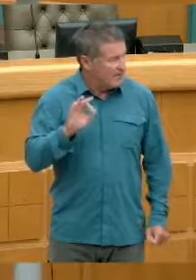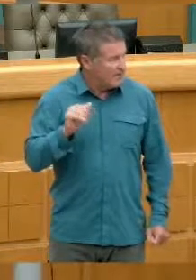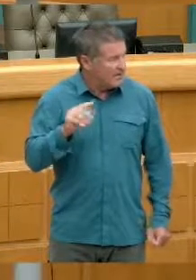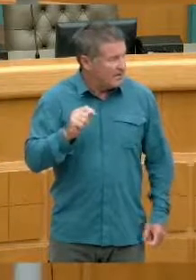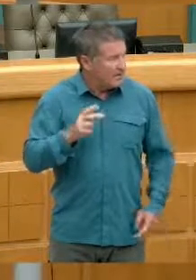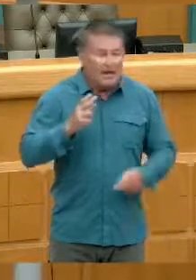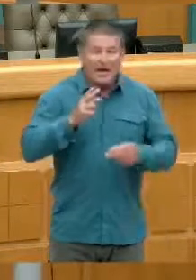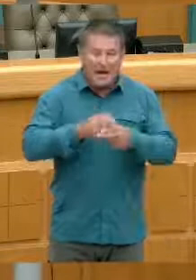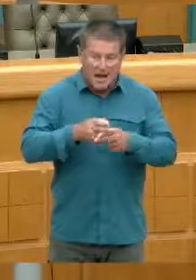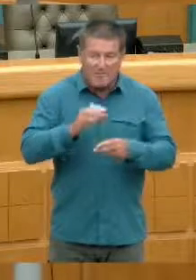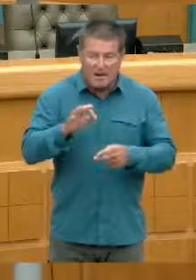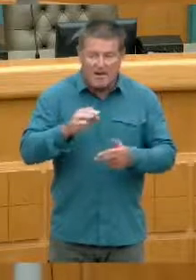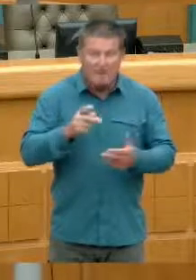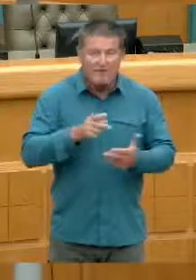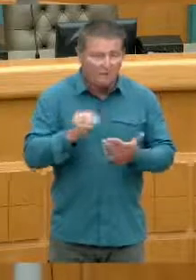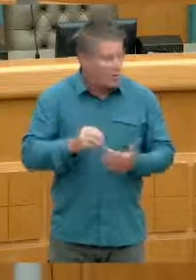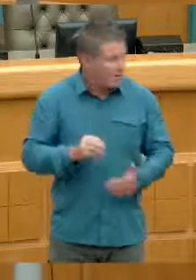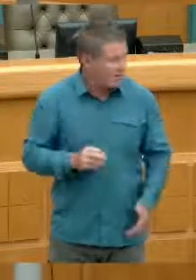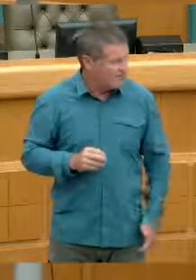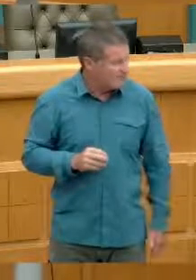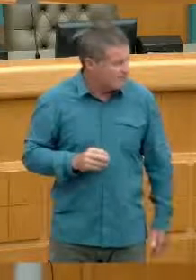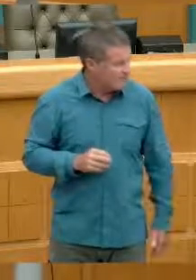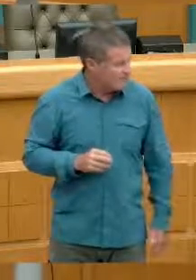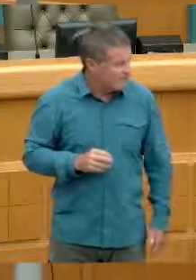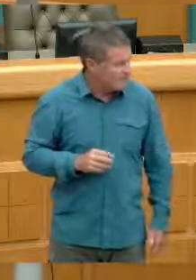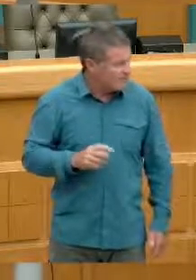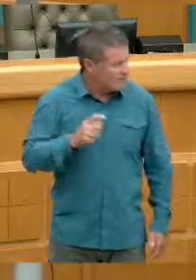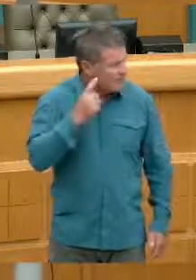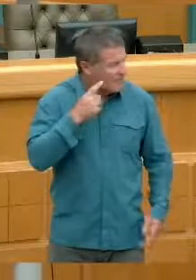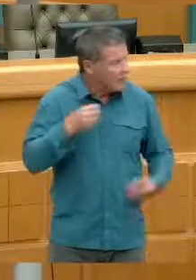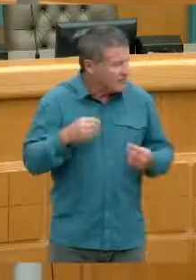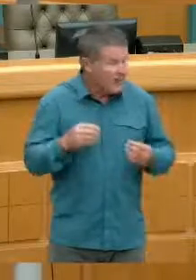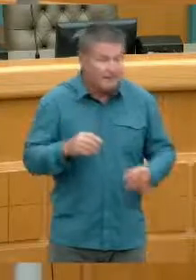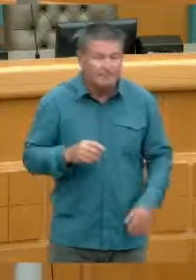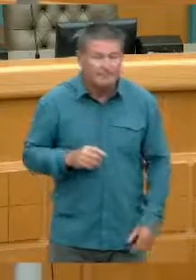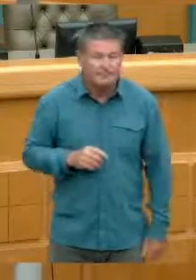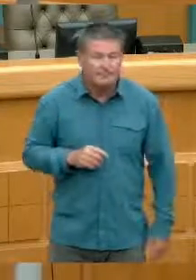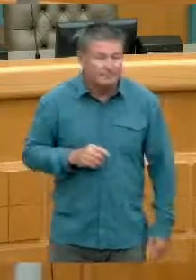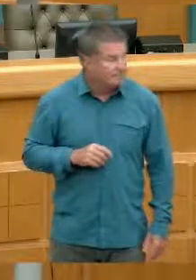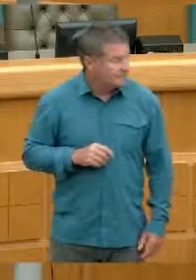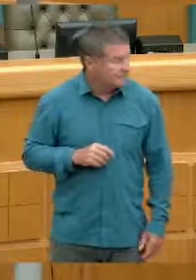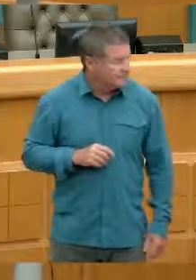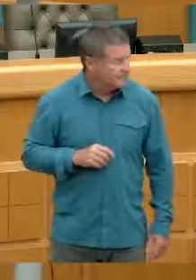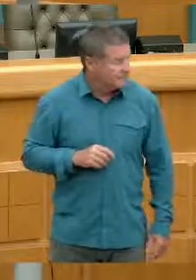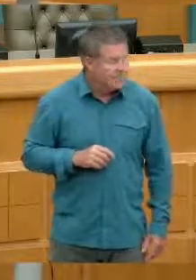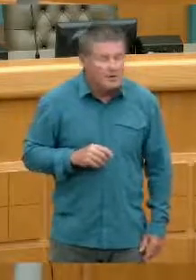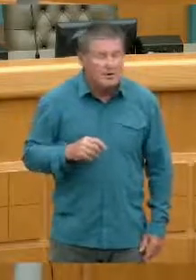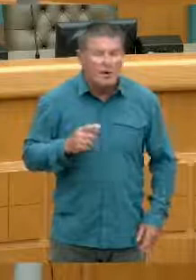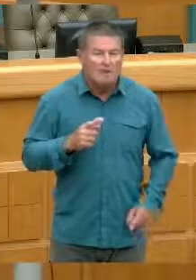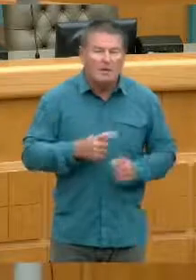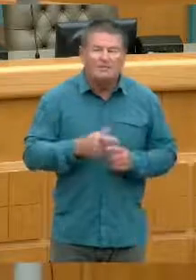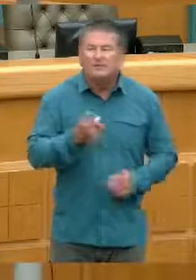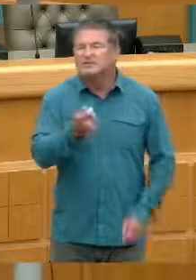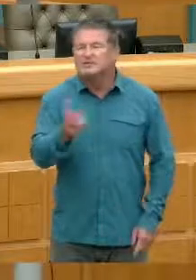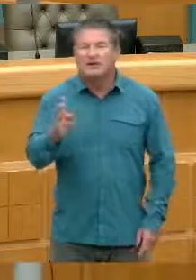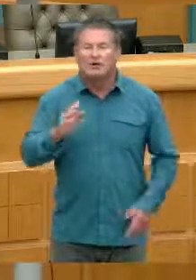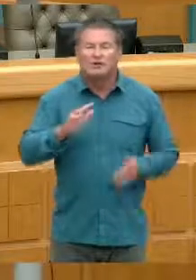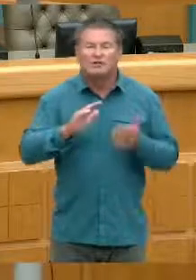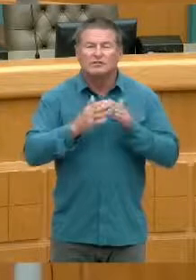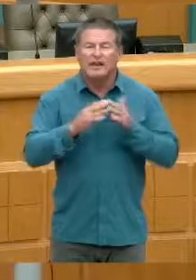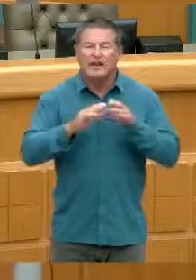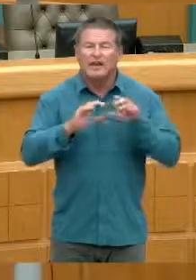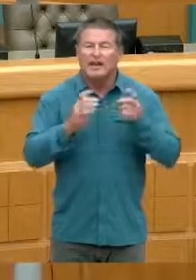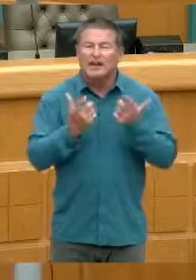name, right? We'll have these T-shirts for sale as well there. We'll have several city council members there tomorrow,